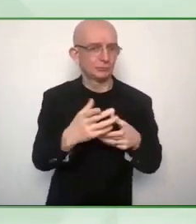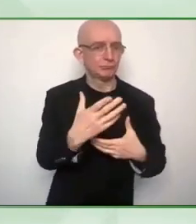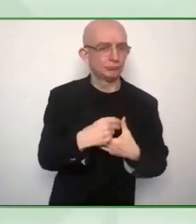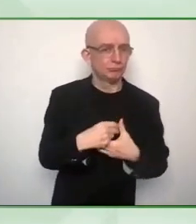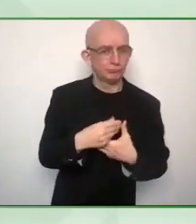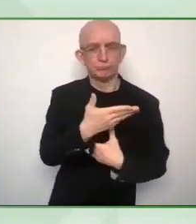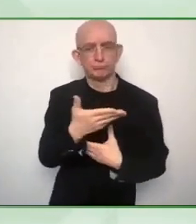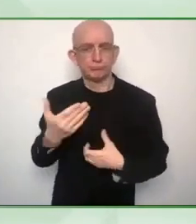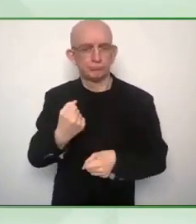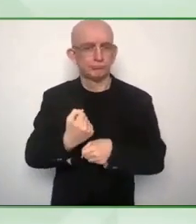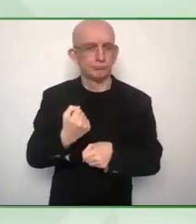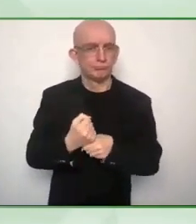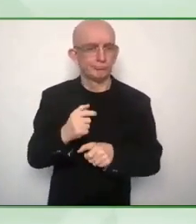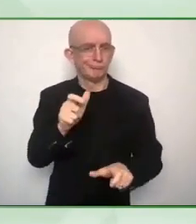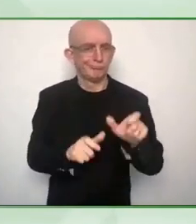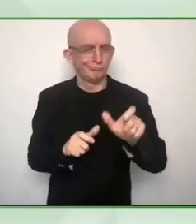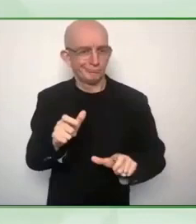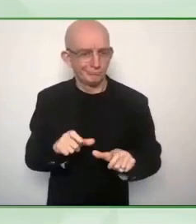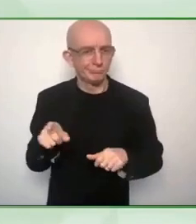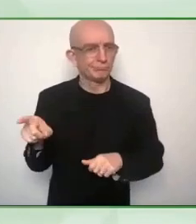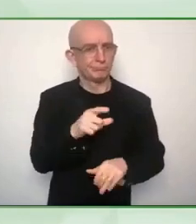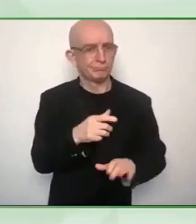of persons with disabilities